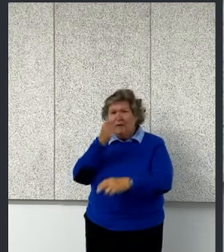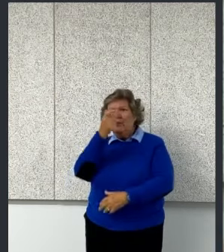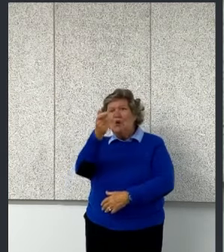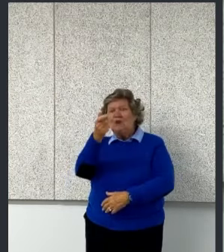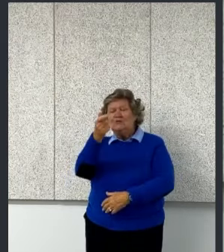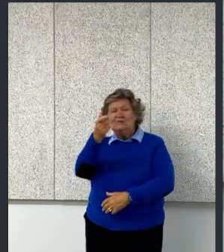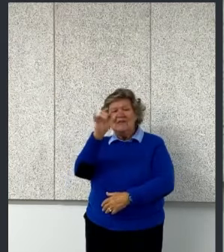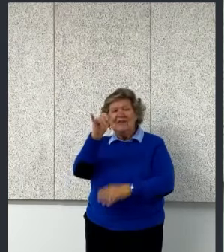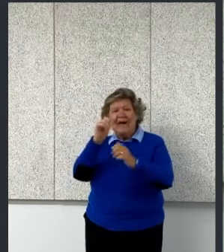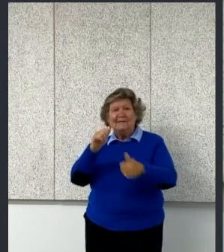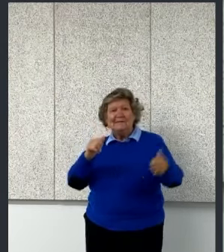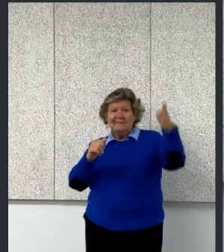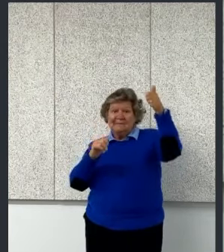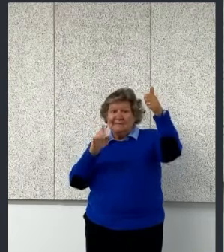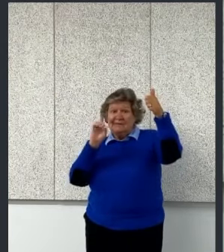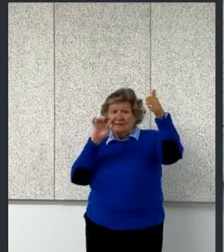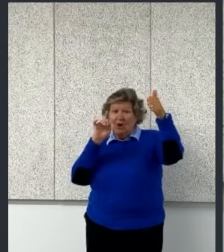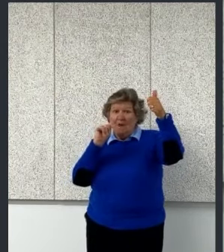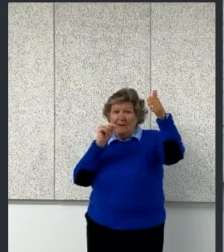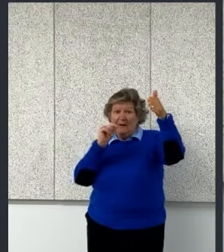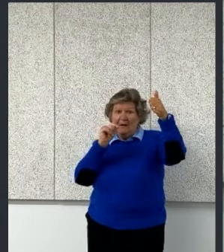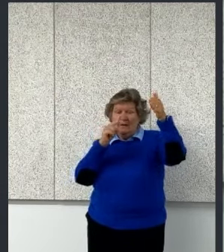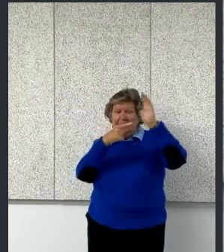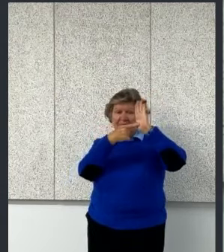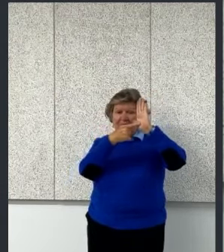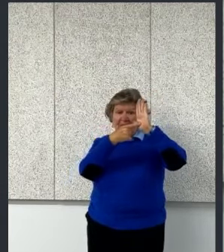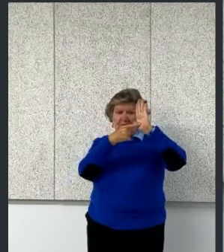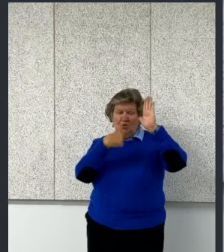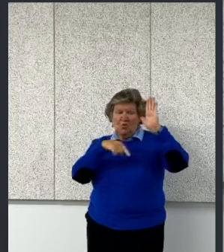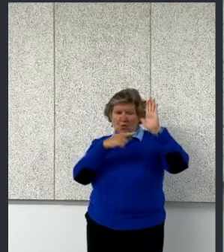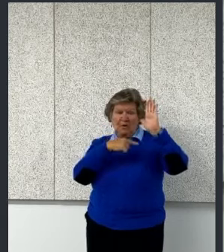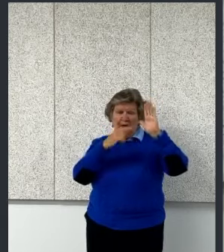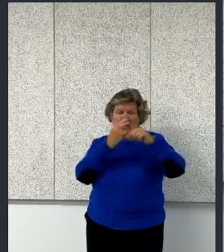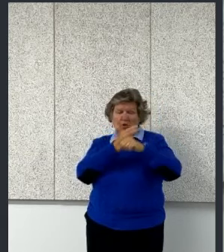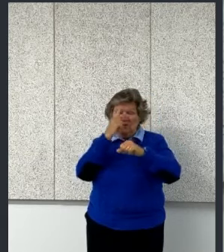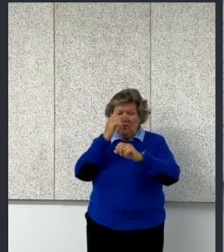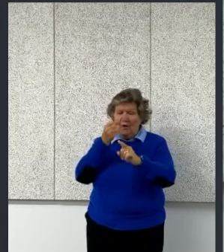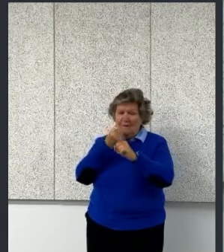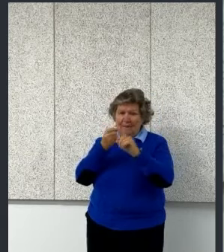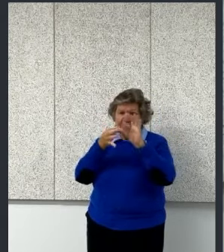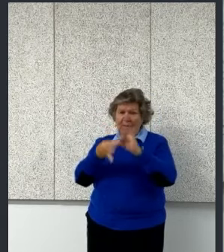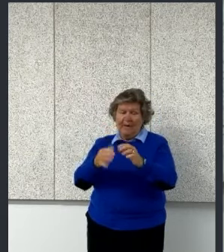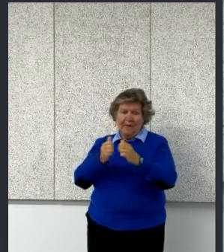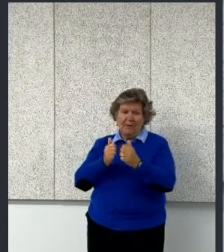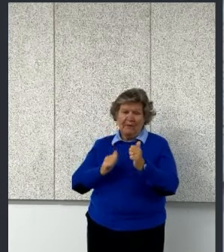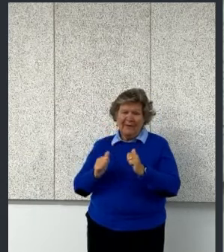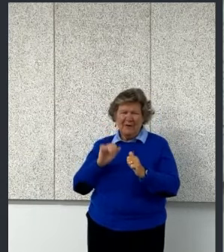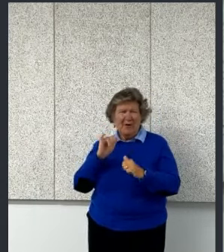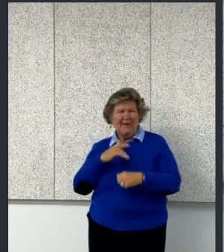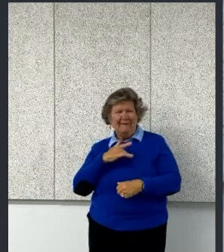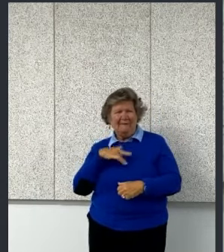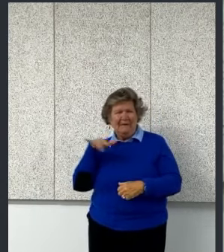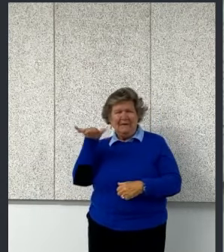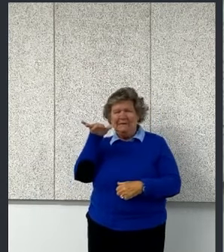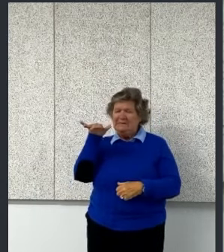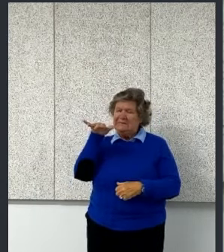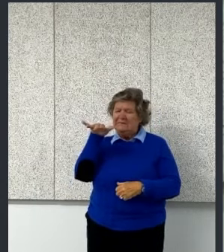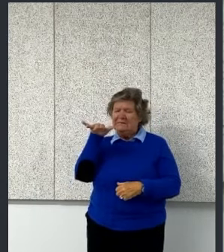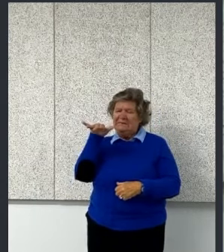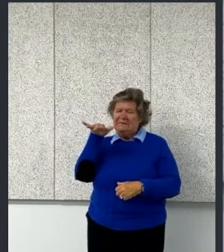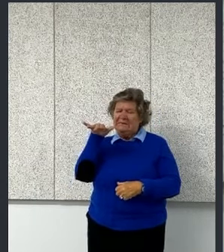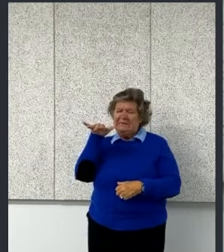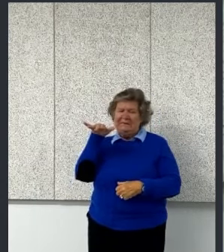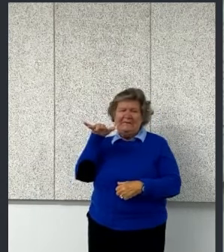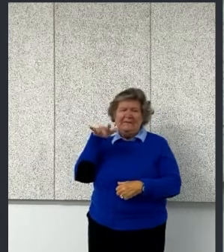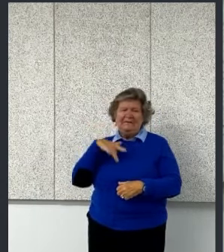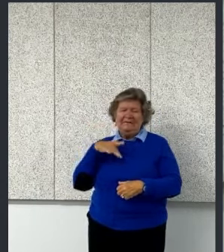the dominant, not the only, but the dominant metric we use for impact for theater, and that feels, it feels